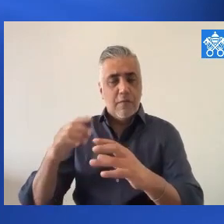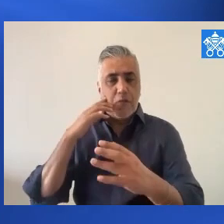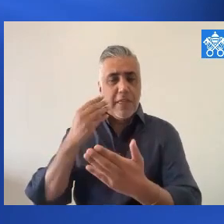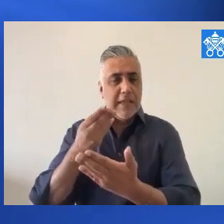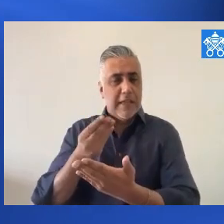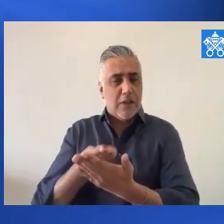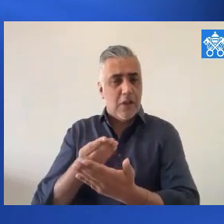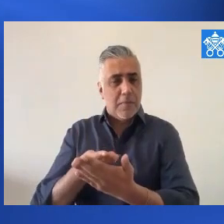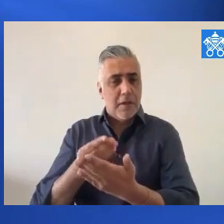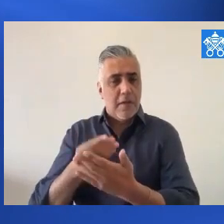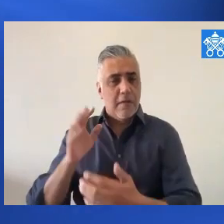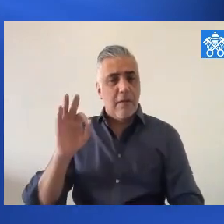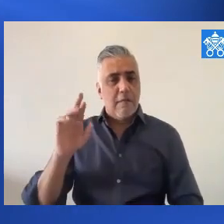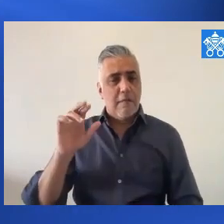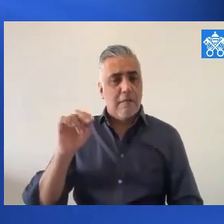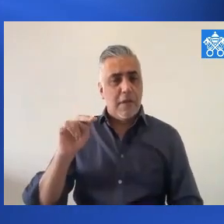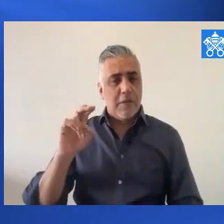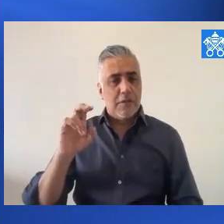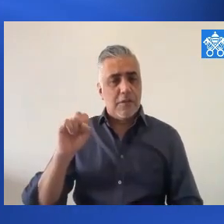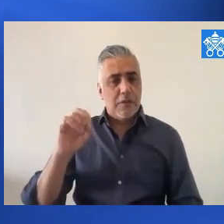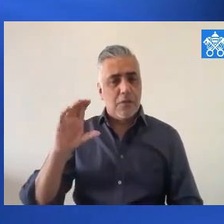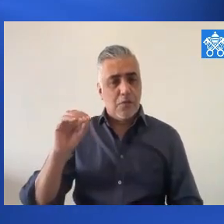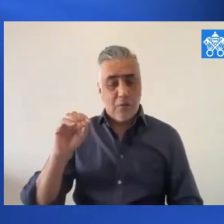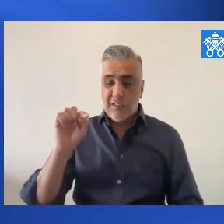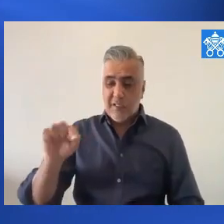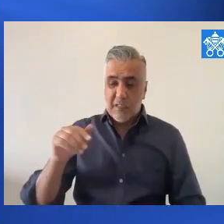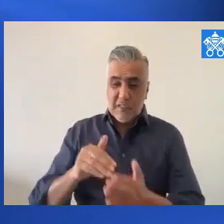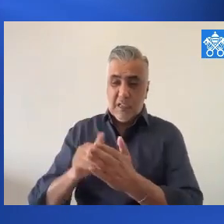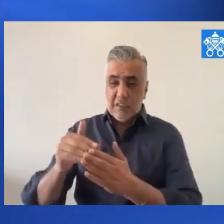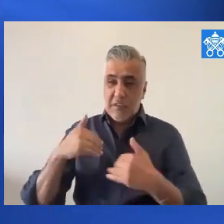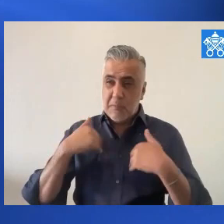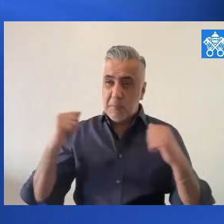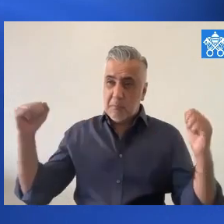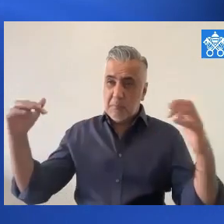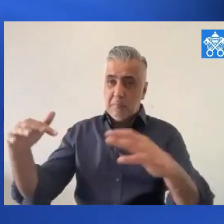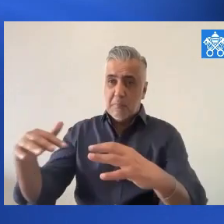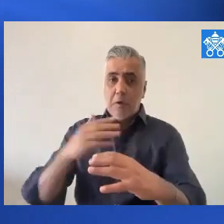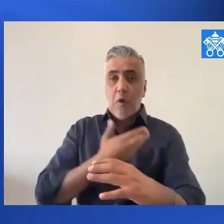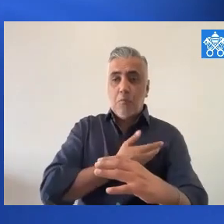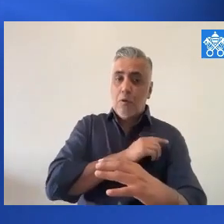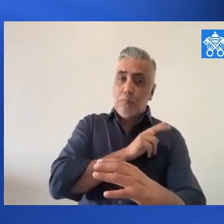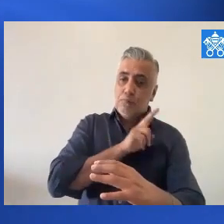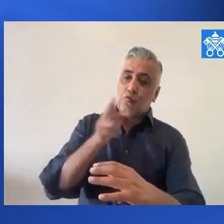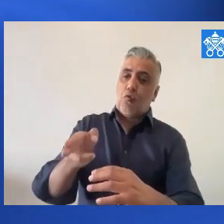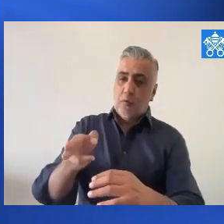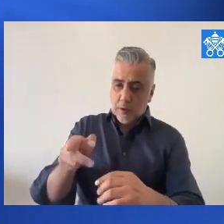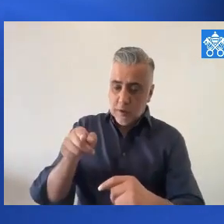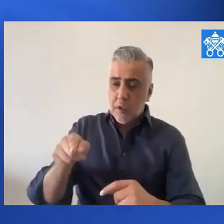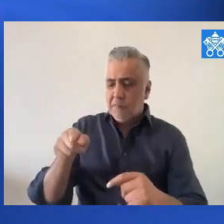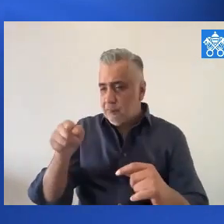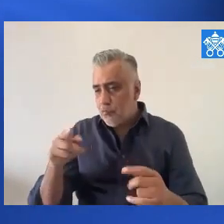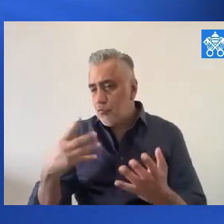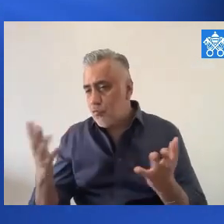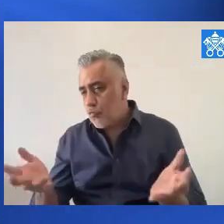the international meeting of the Economy of Francesco, where he joined thousands of young people from around the